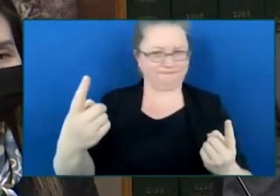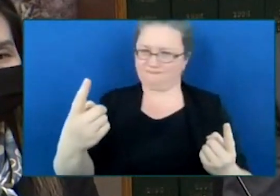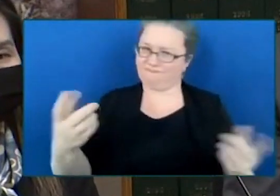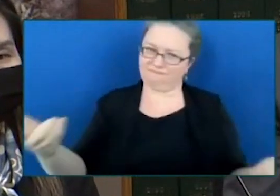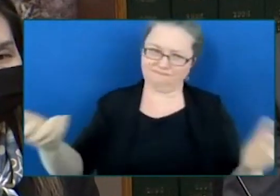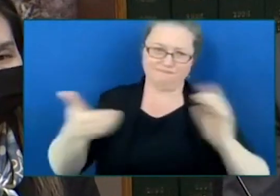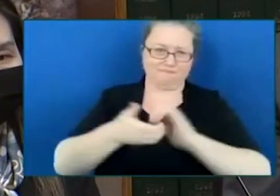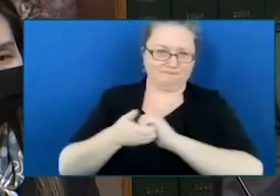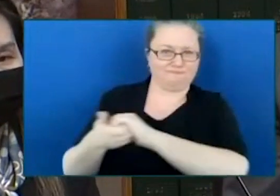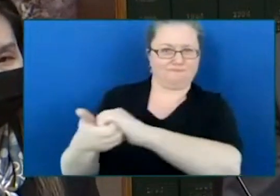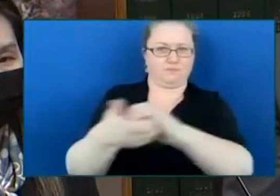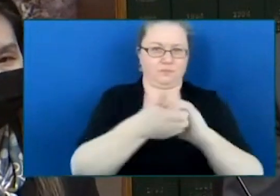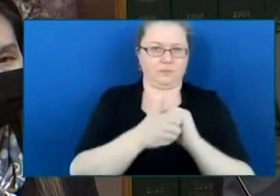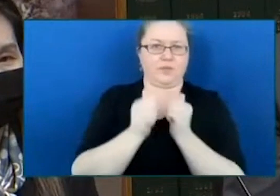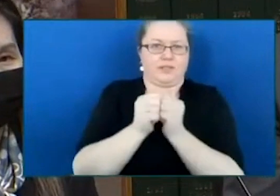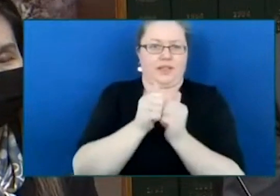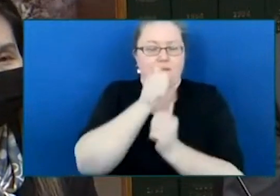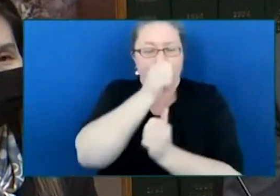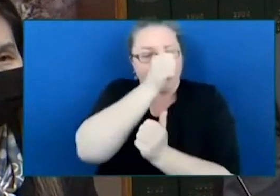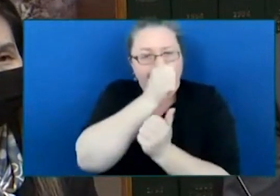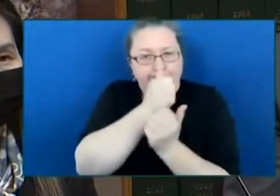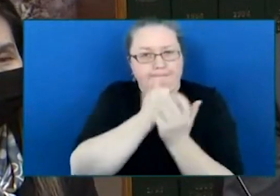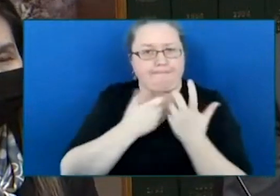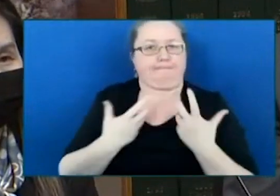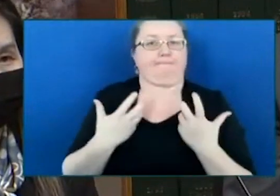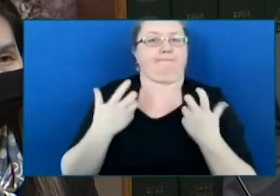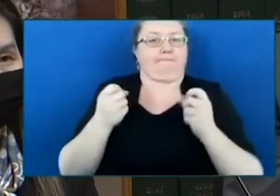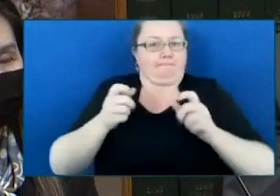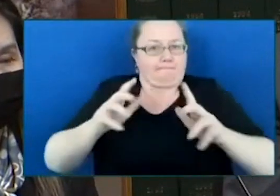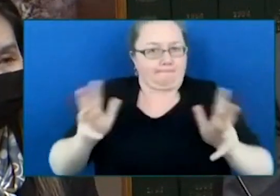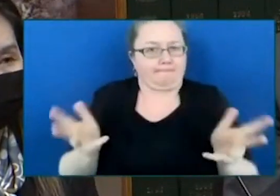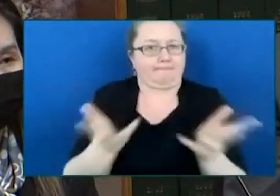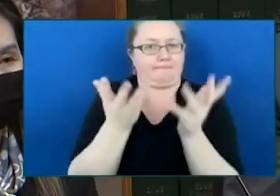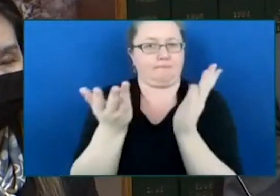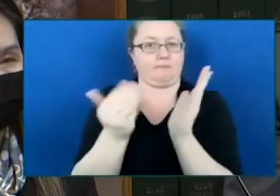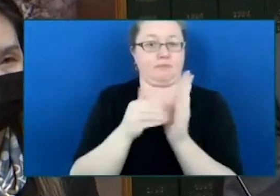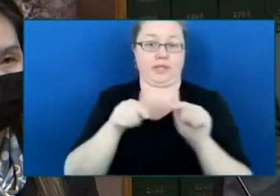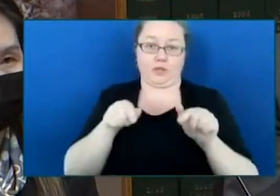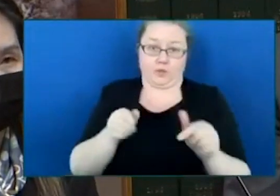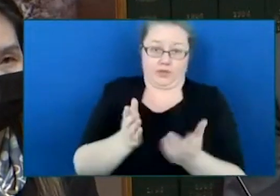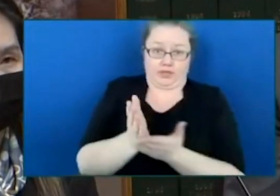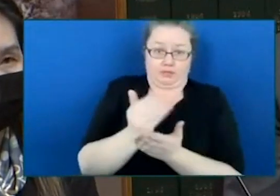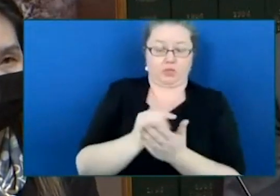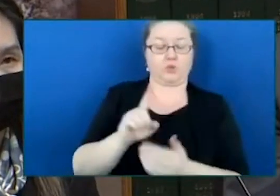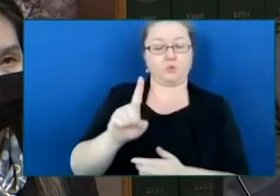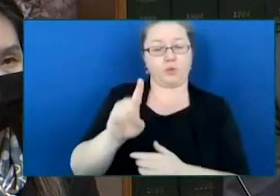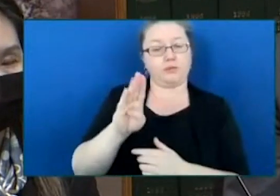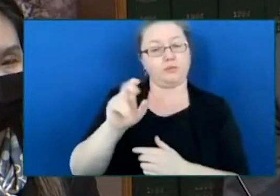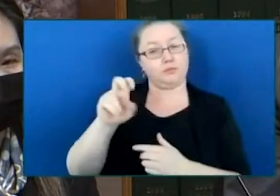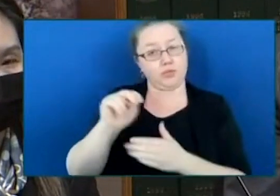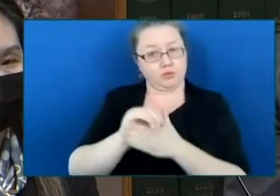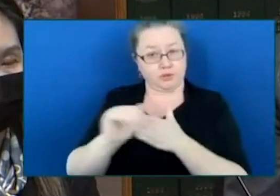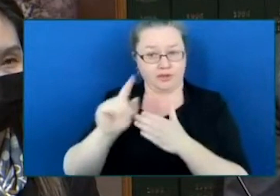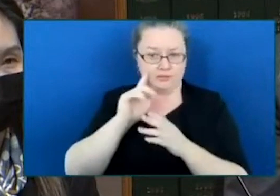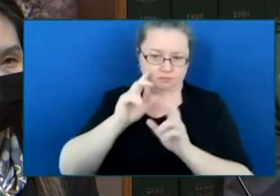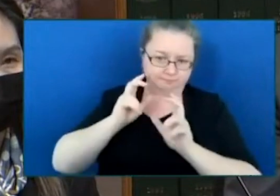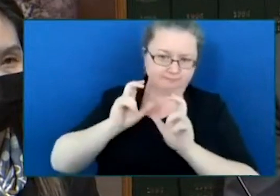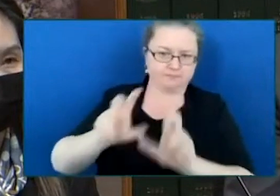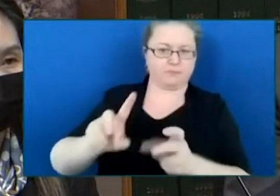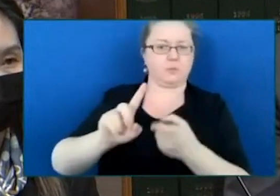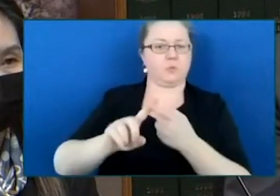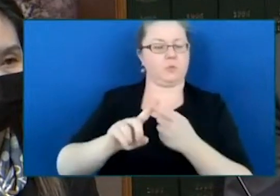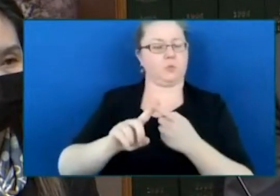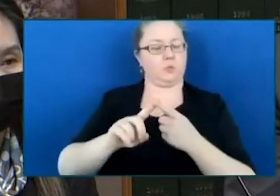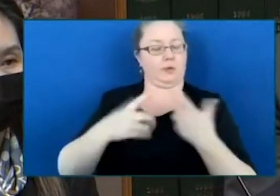This year's budget delivers more than $2.1 billion to help us prepare for, respond to, and recover from floods, heat waves,